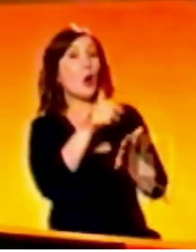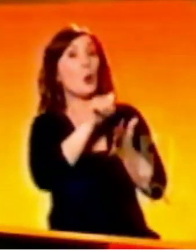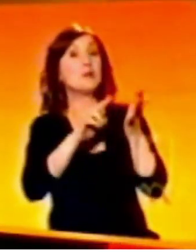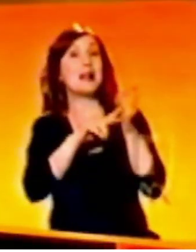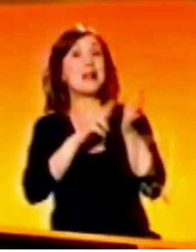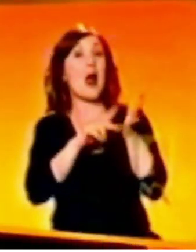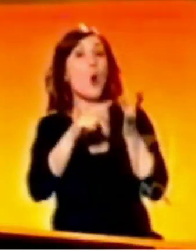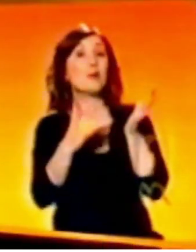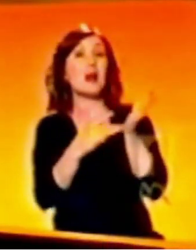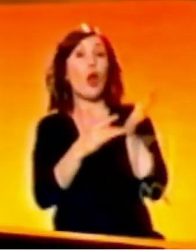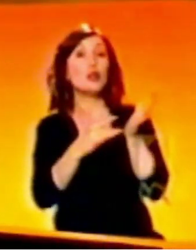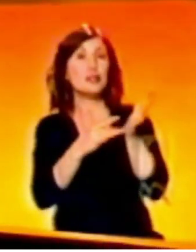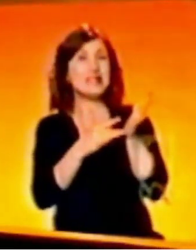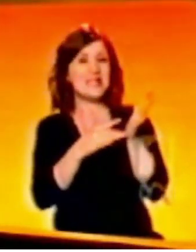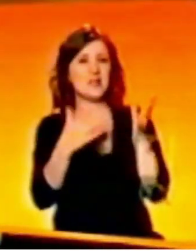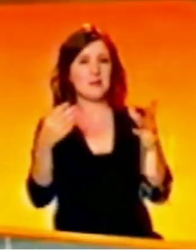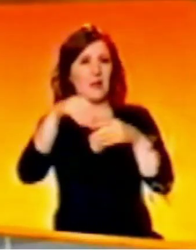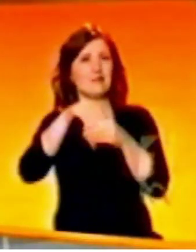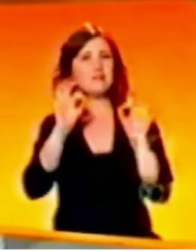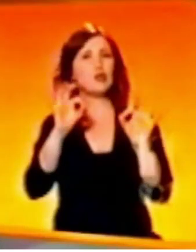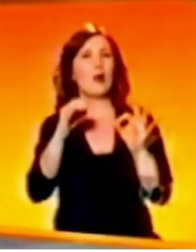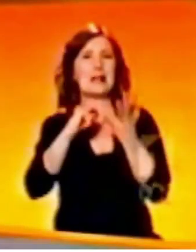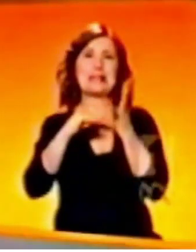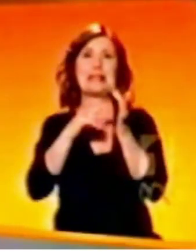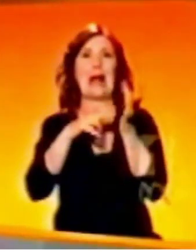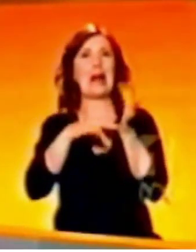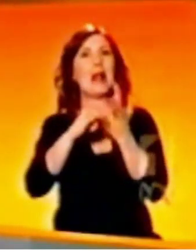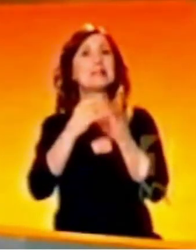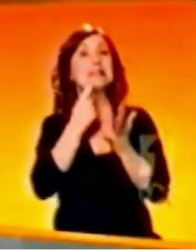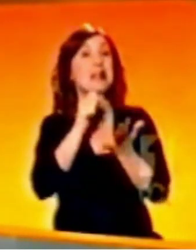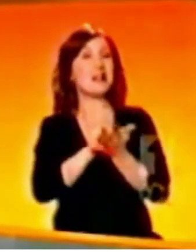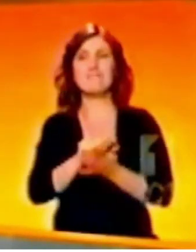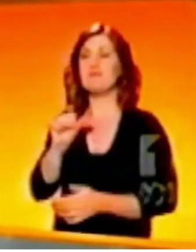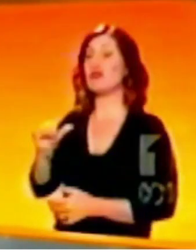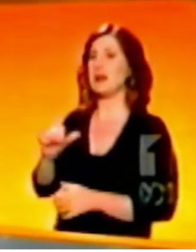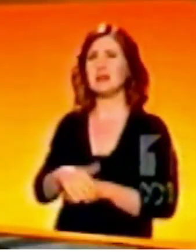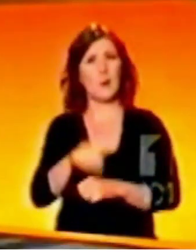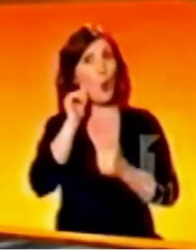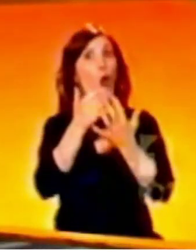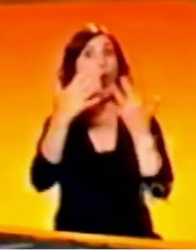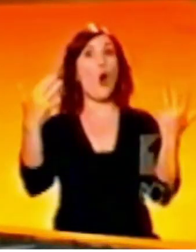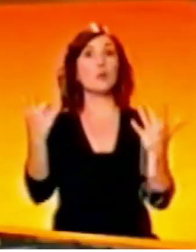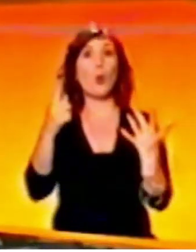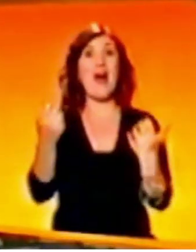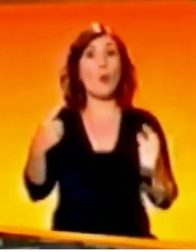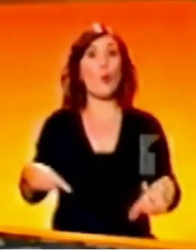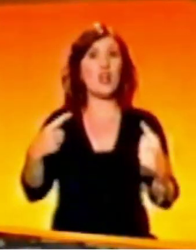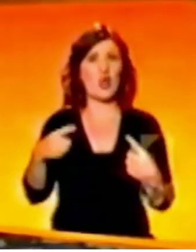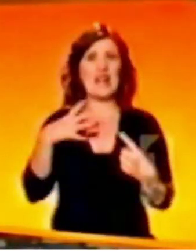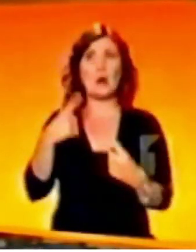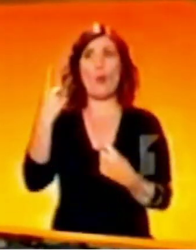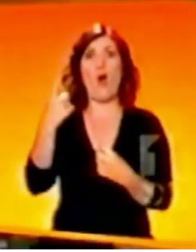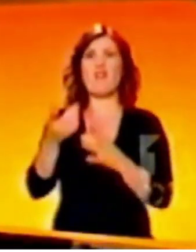the nanotechnology enhanced stainless steel, right? Correct. Because when for a lot of people in wheelchairs, there's one for the road.